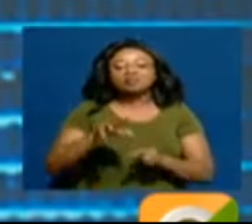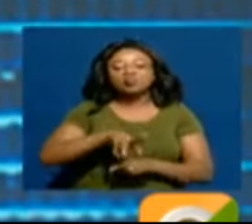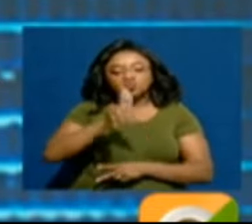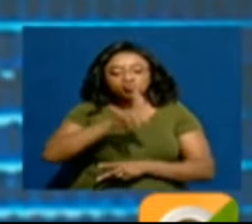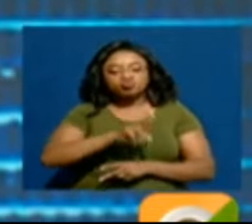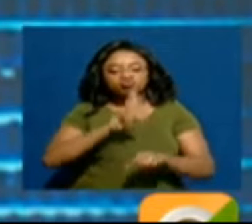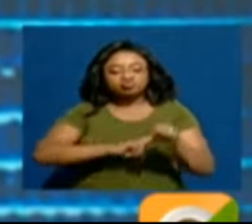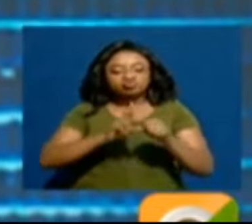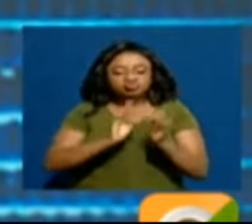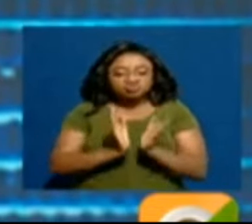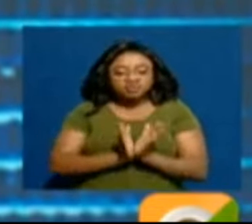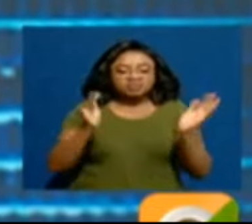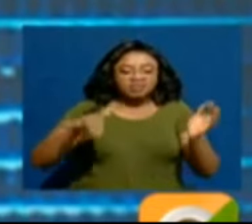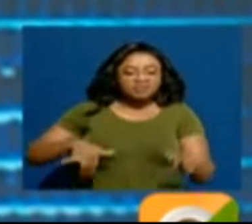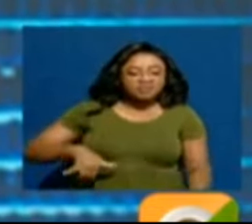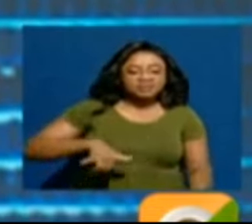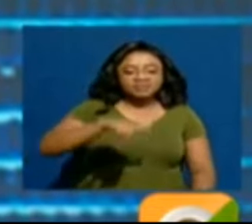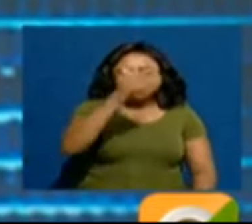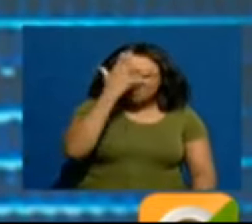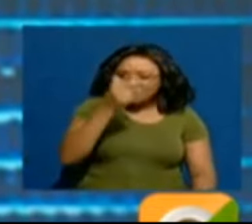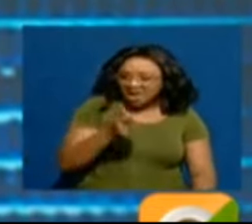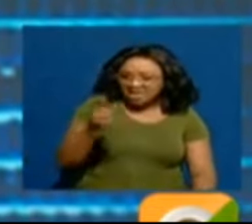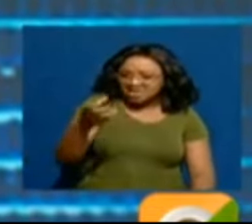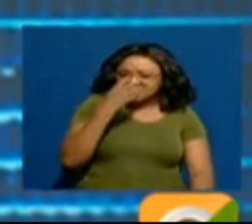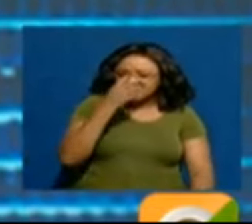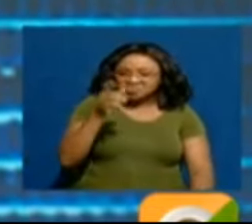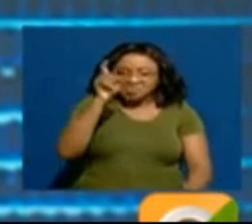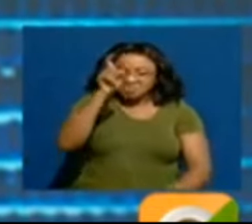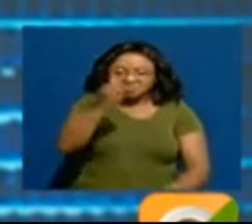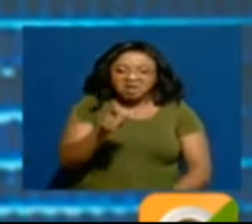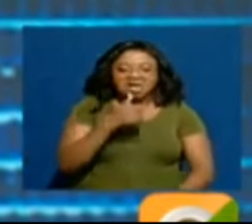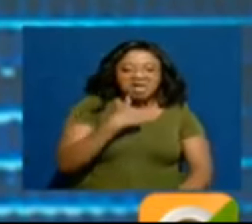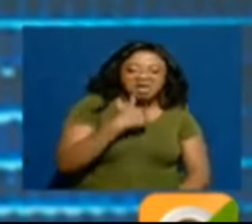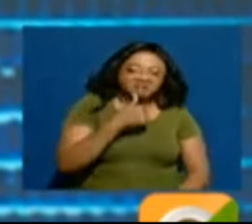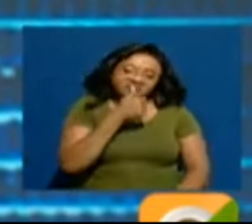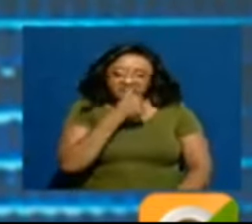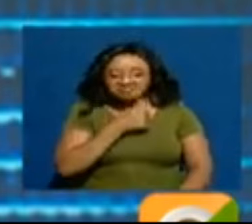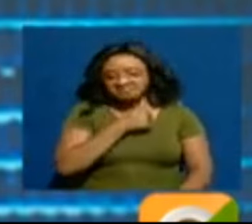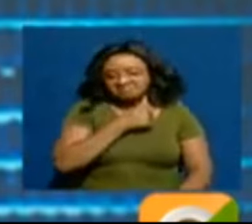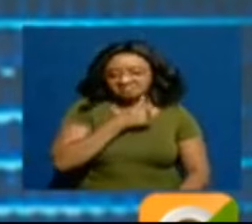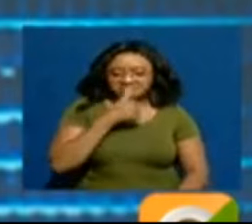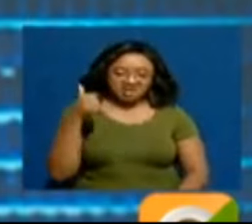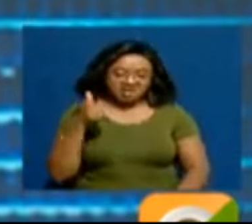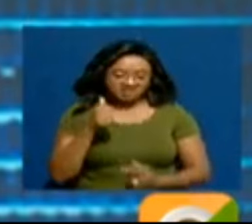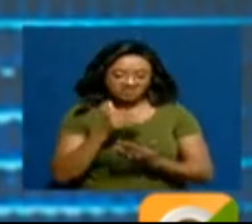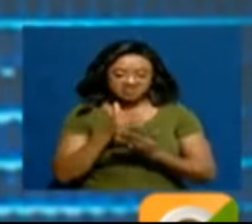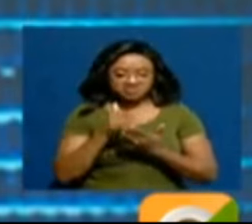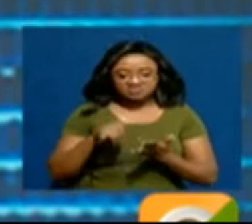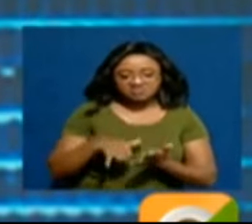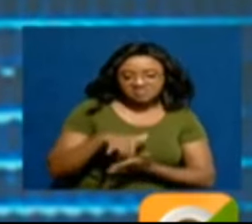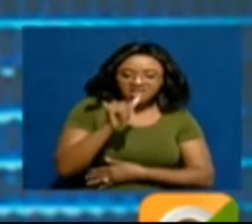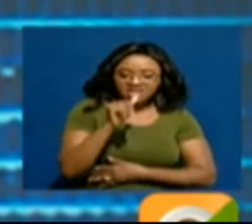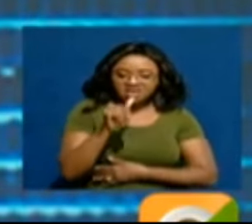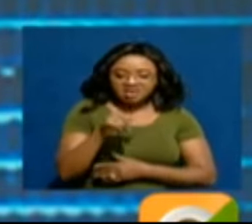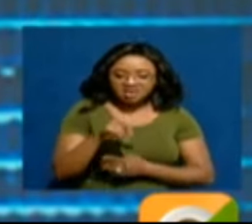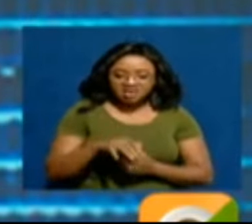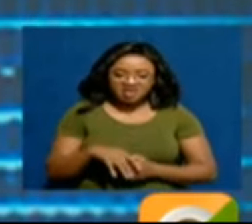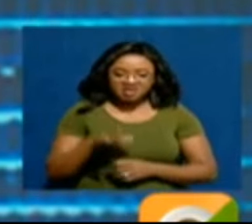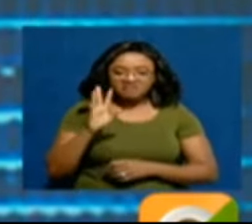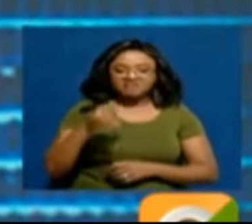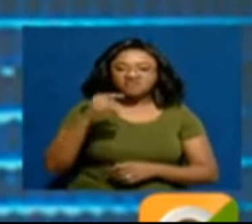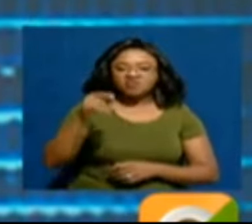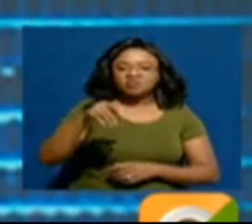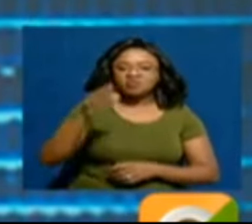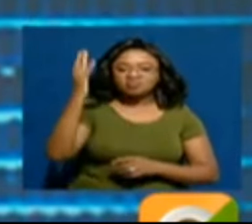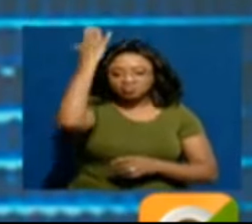So what is so special about William Ruto that he must hire such an expensive jet all the way from Dubai? It